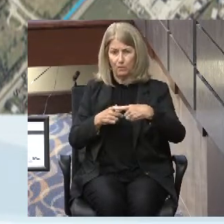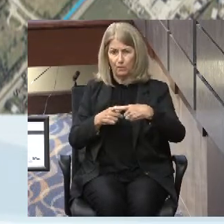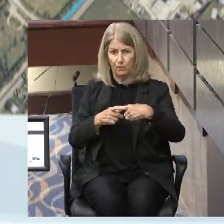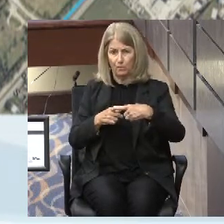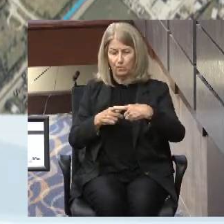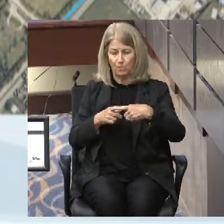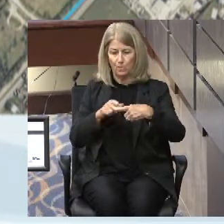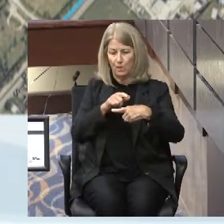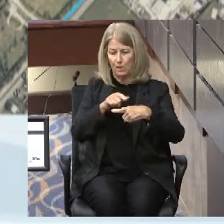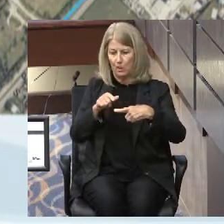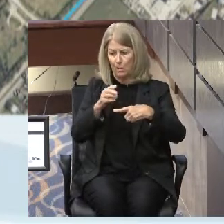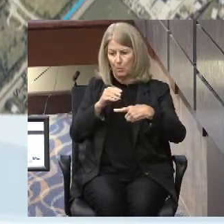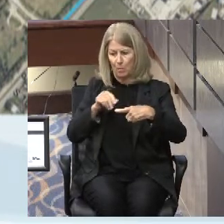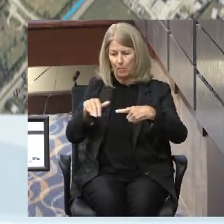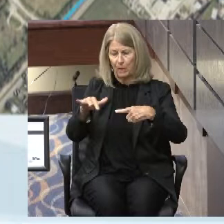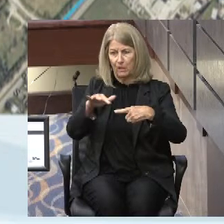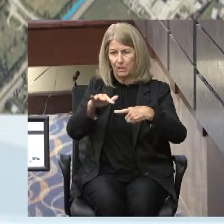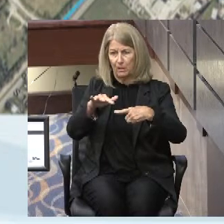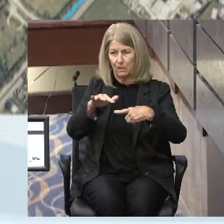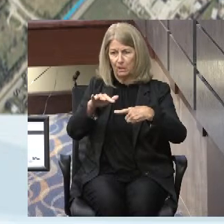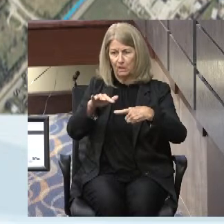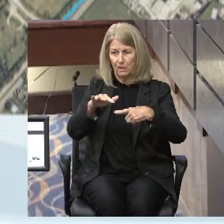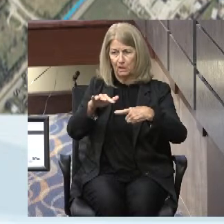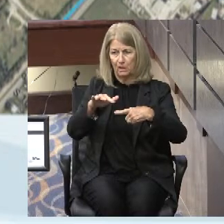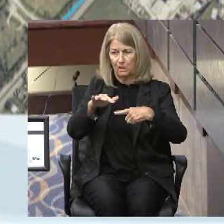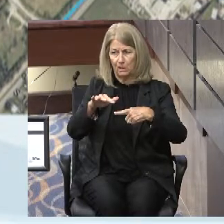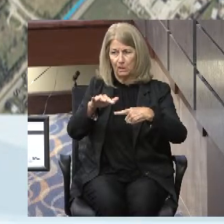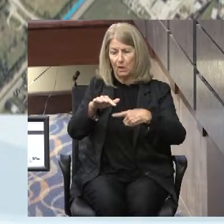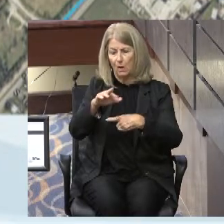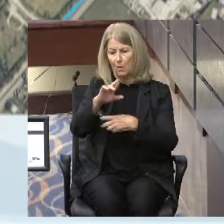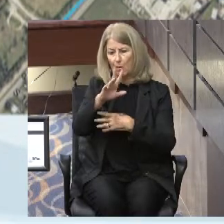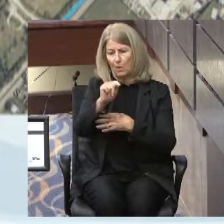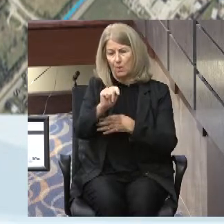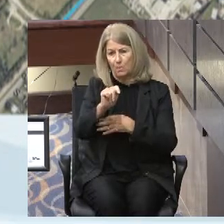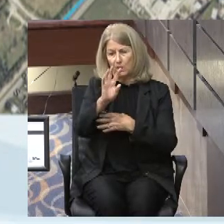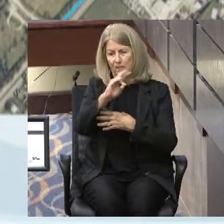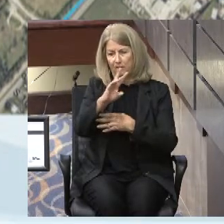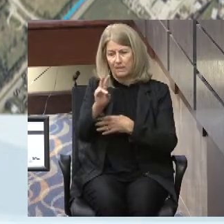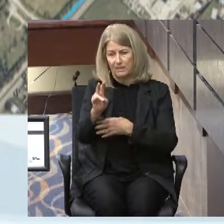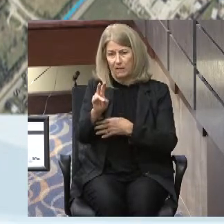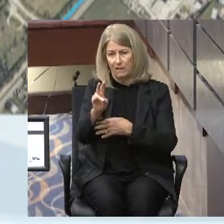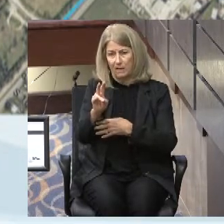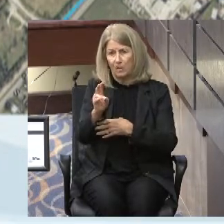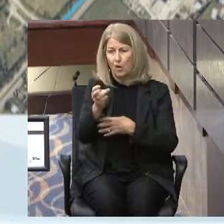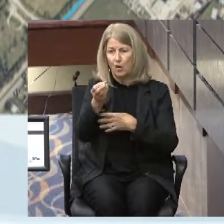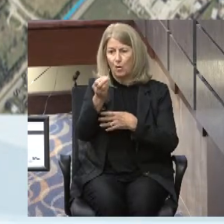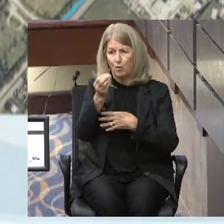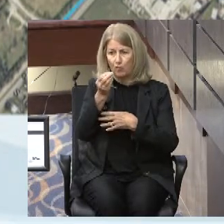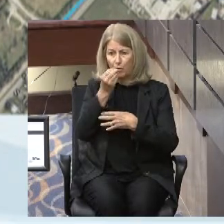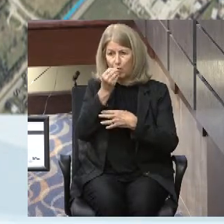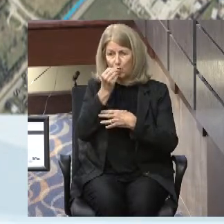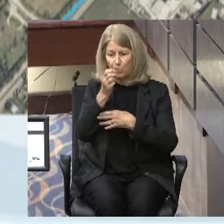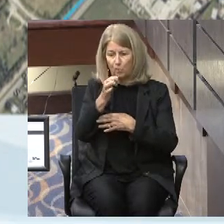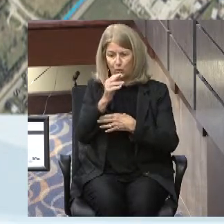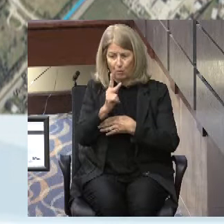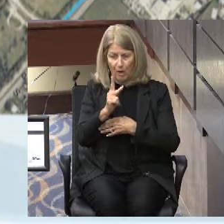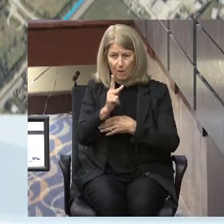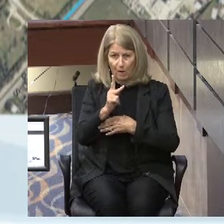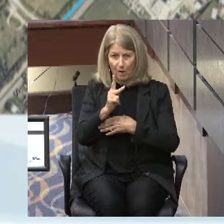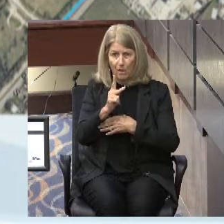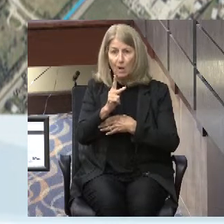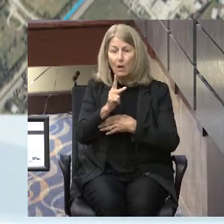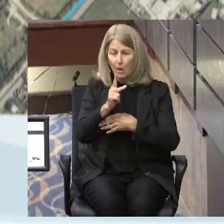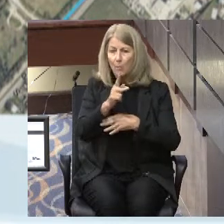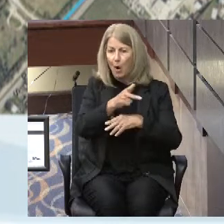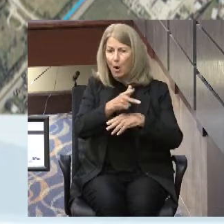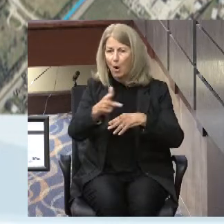the property, the Route 77 food truck park will have fencing all around it. So you will not be able to